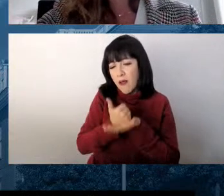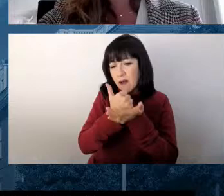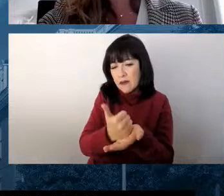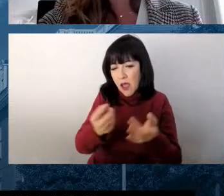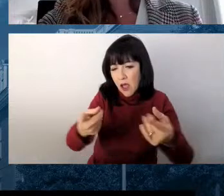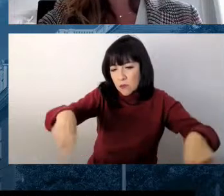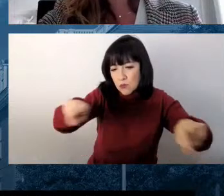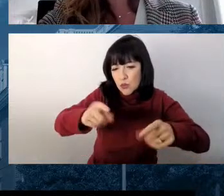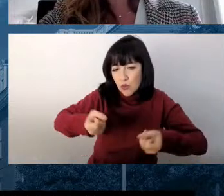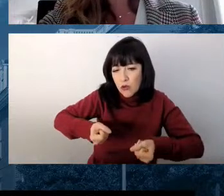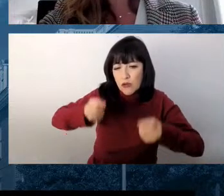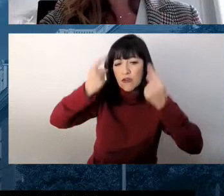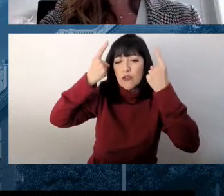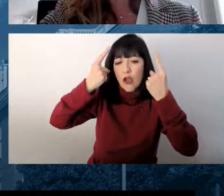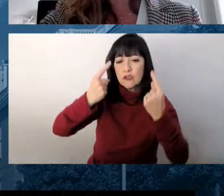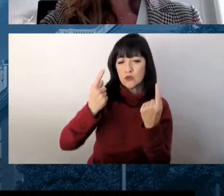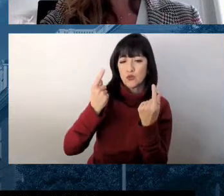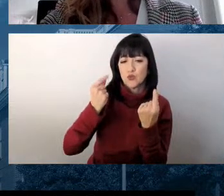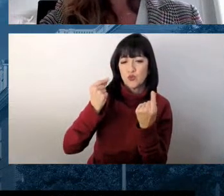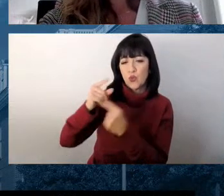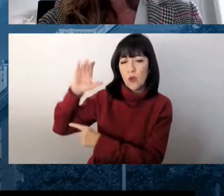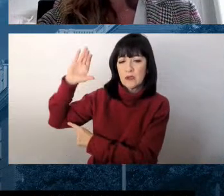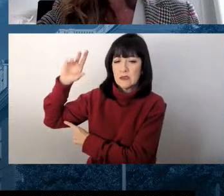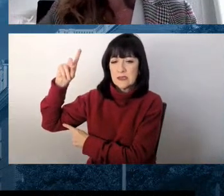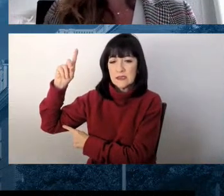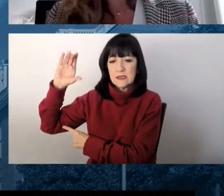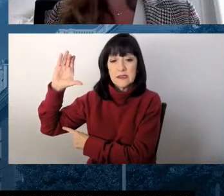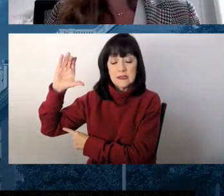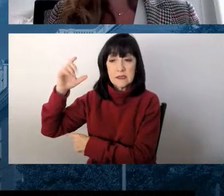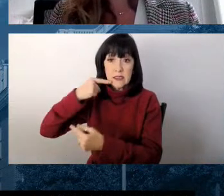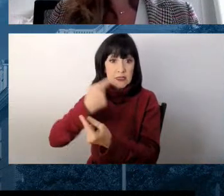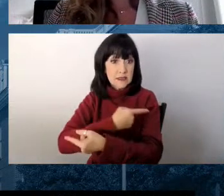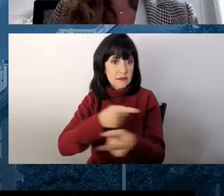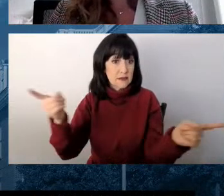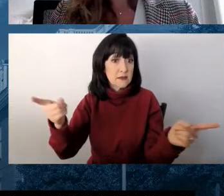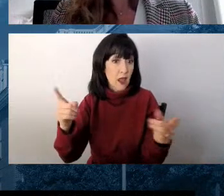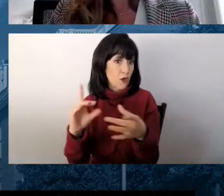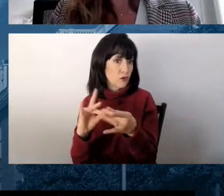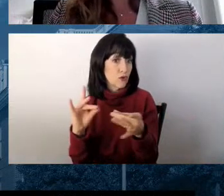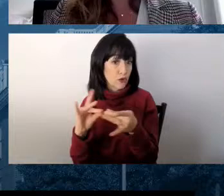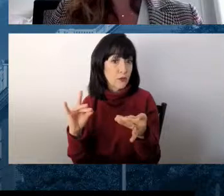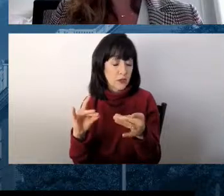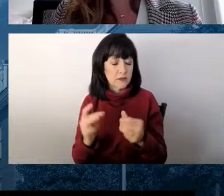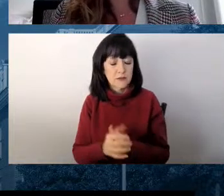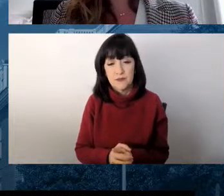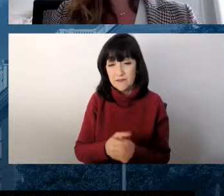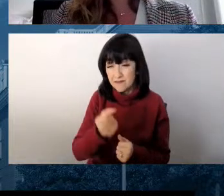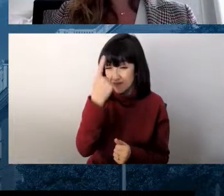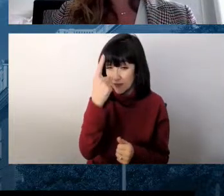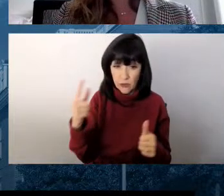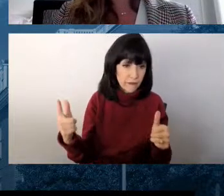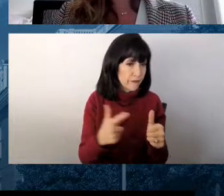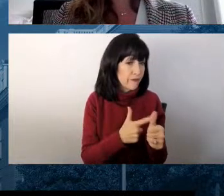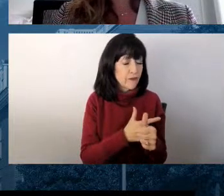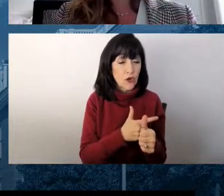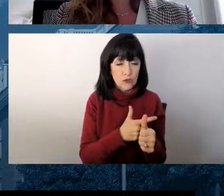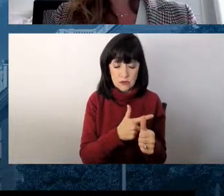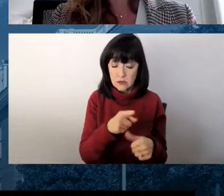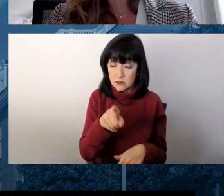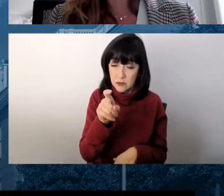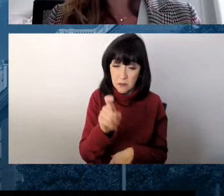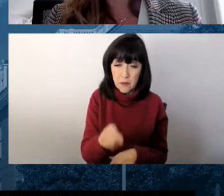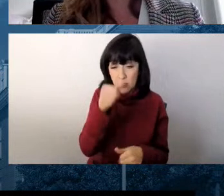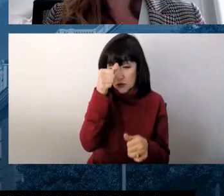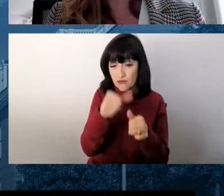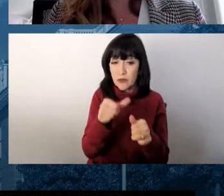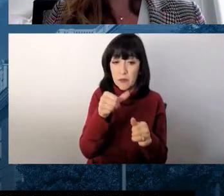the update that we're seeing from CDC. First and foremost, it is so important to remember that any mask is better than